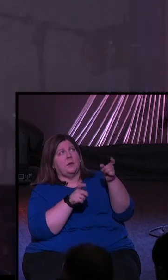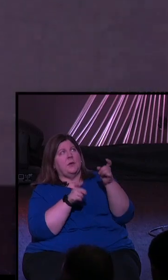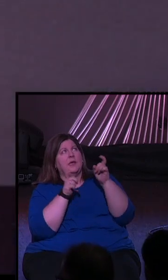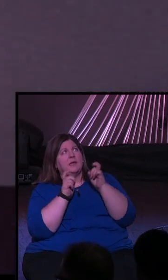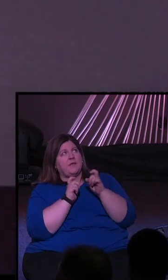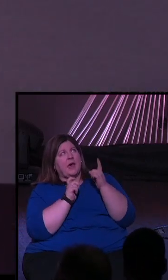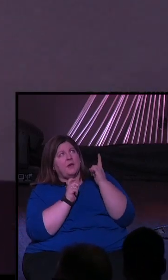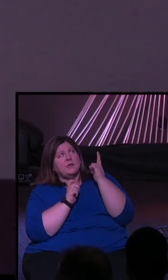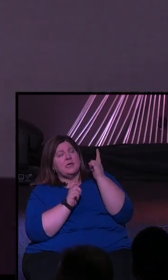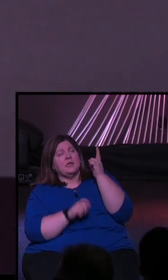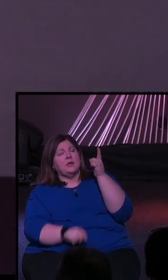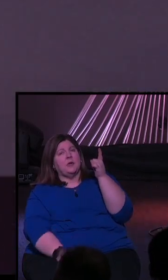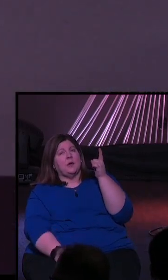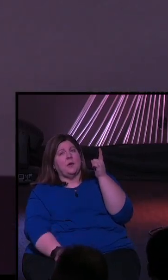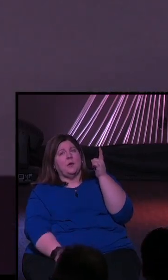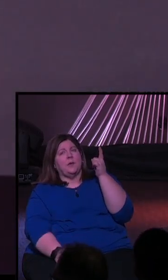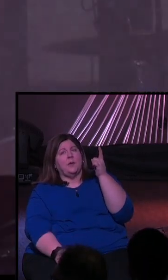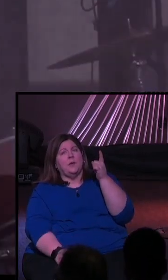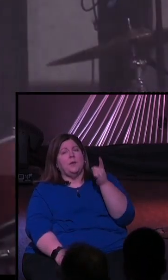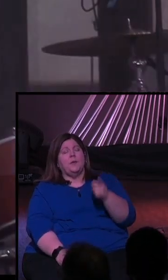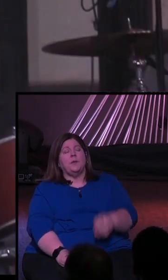you, found in you.